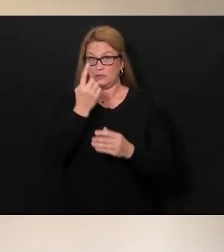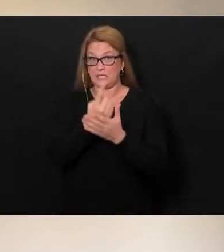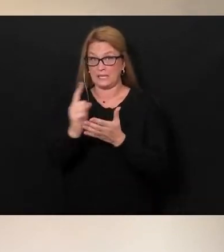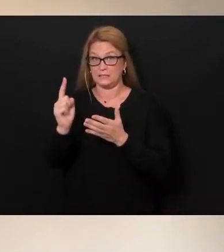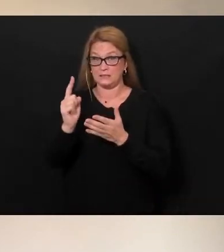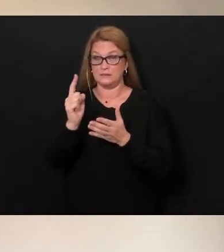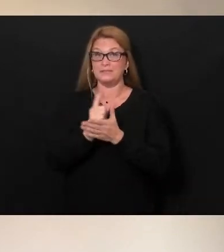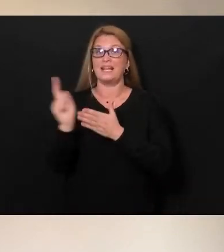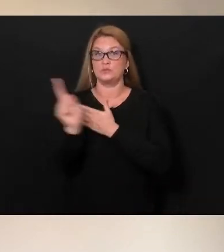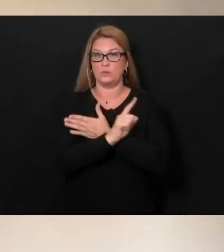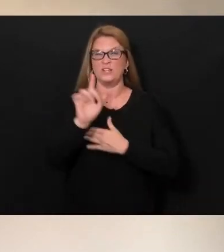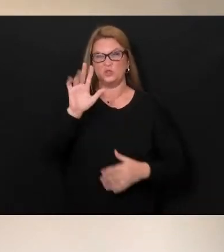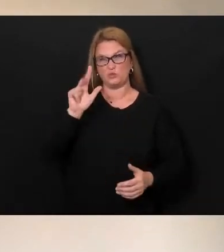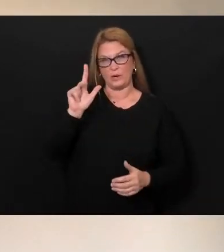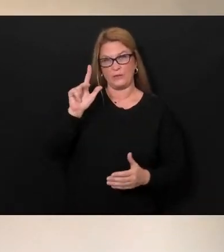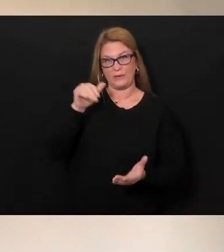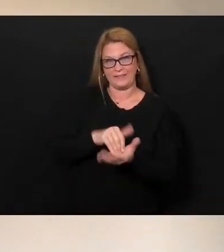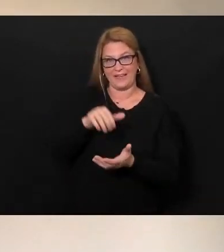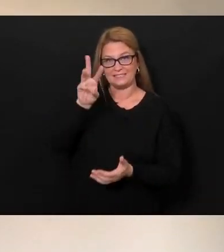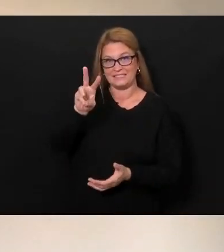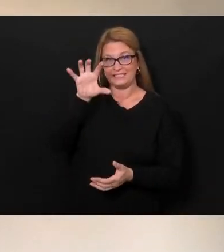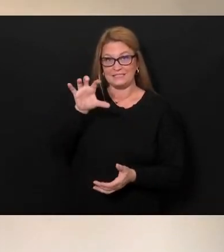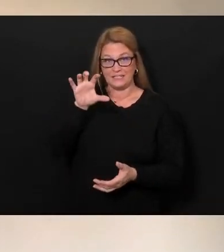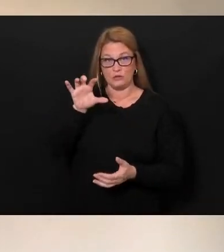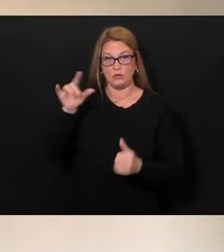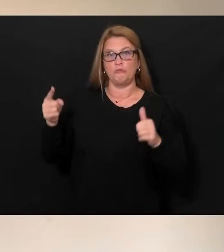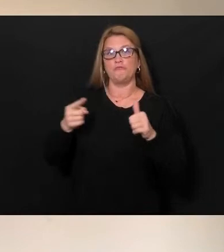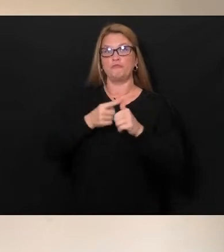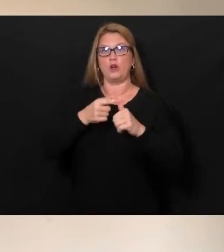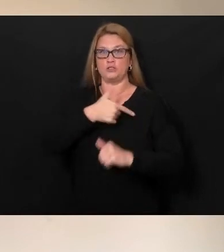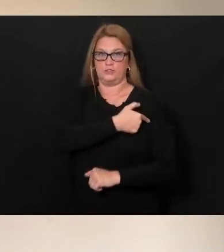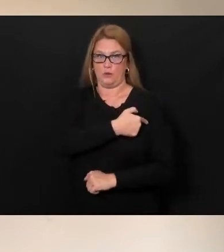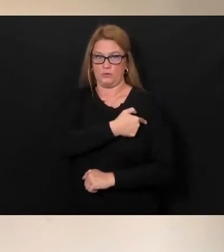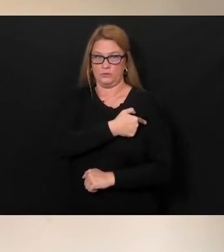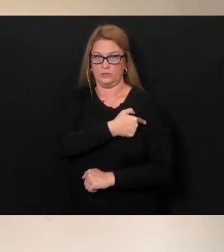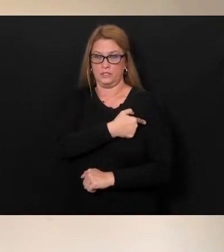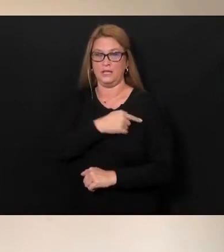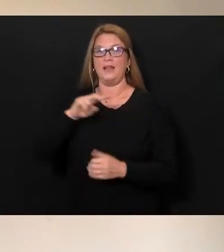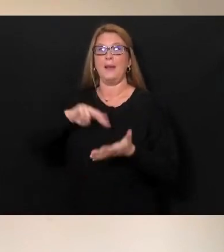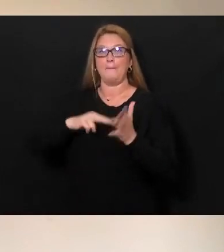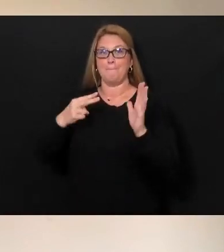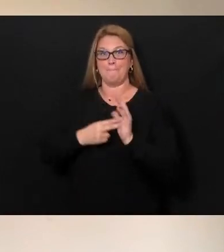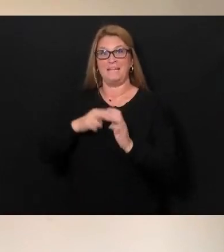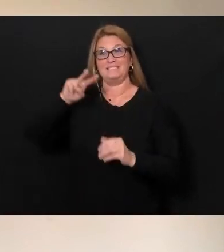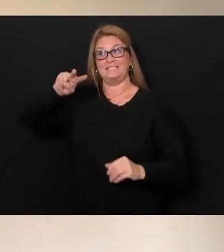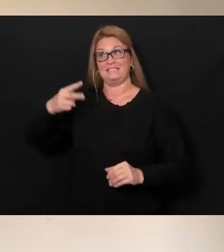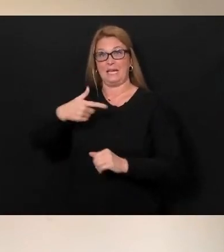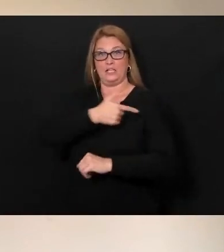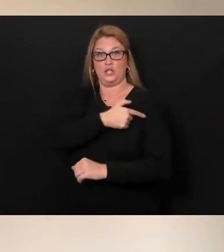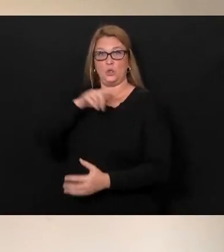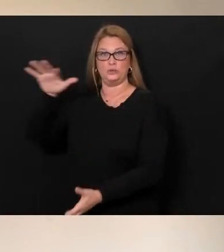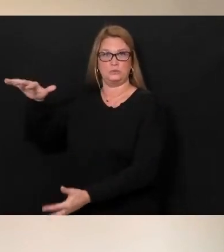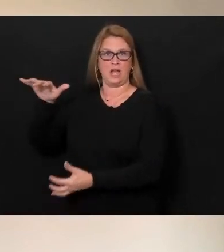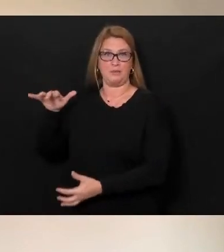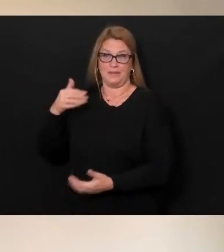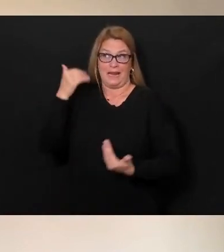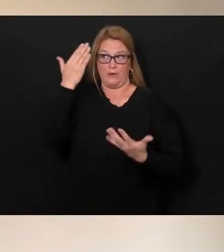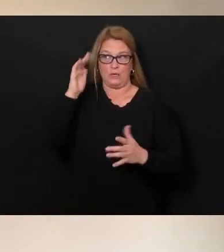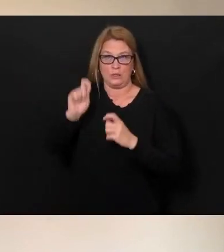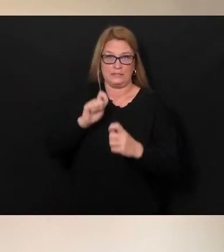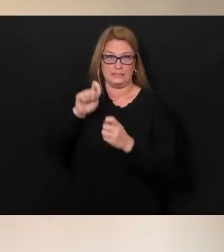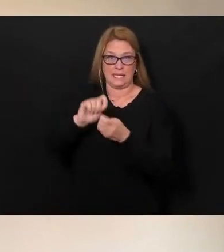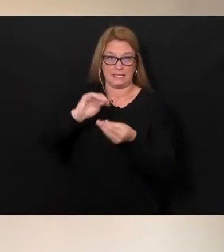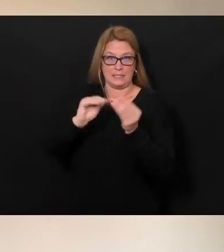to get 23,600 first doses, and then we'll get the accompanying second doses. I don't have that number in front of me right